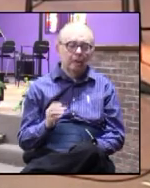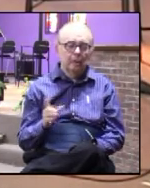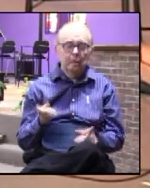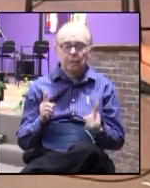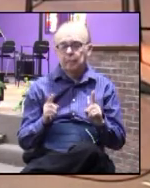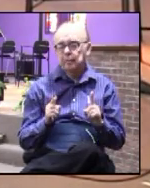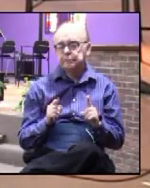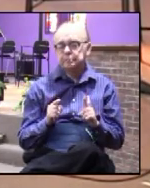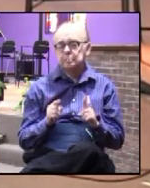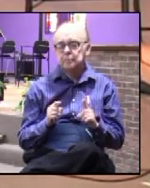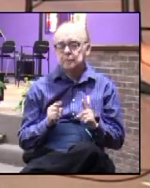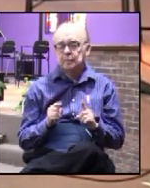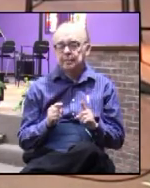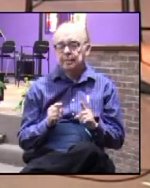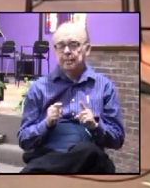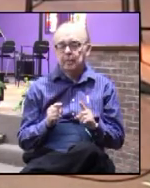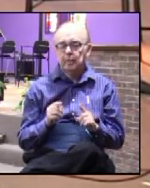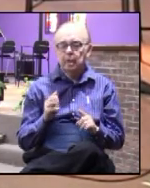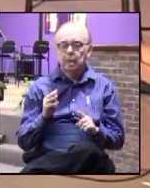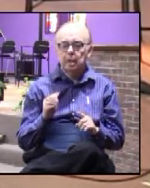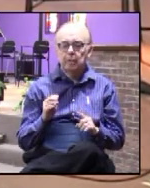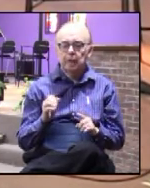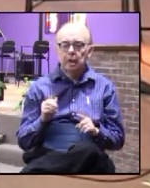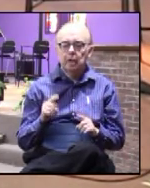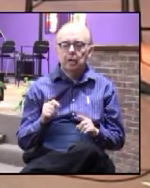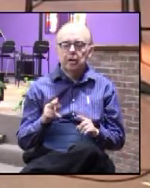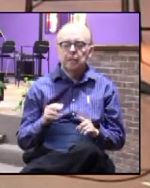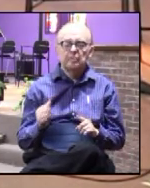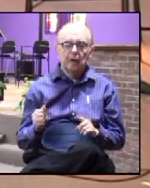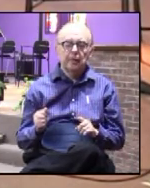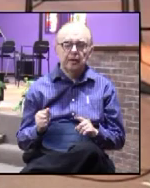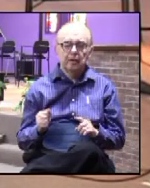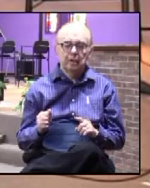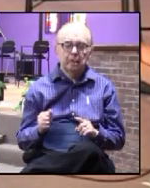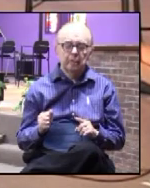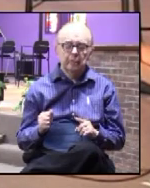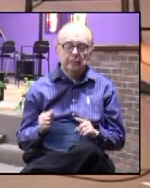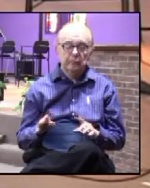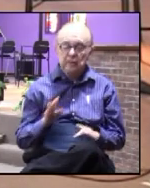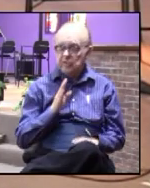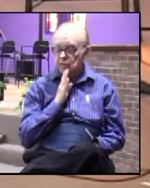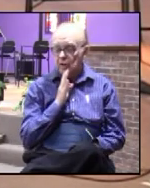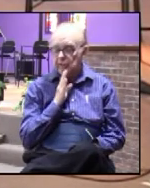when Martha is speaking,